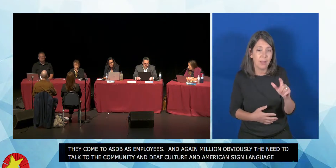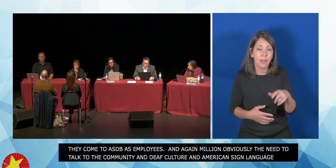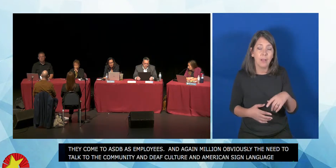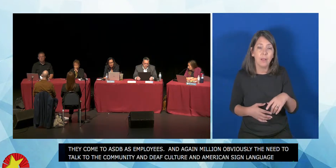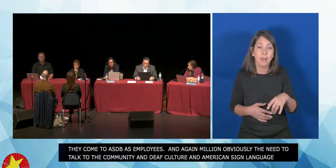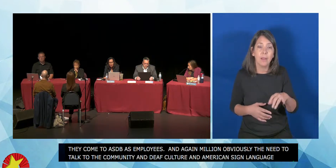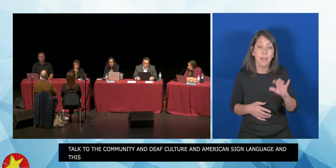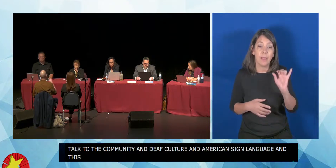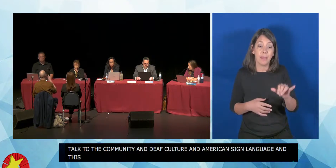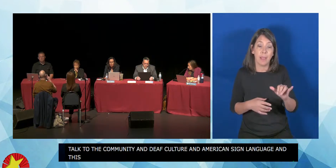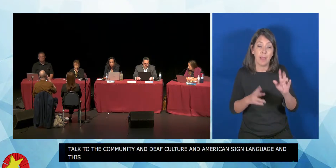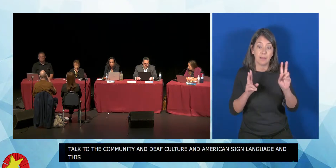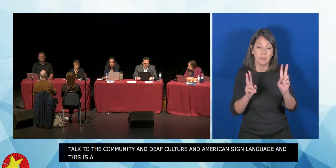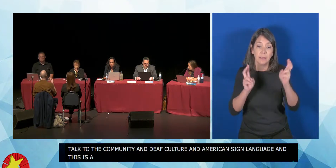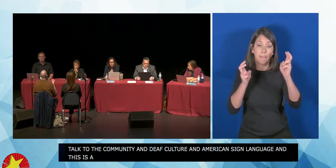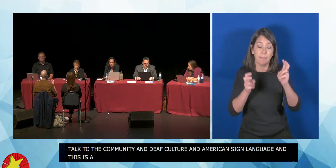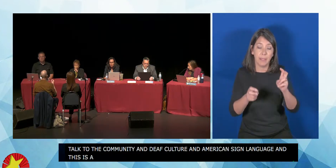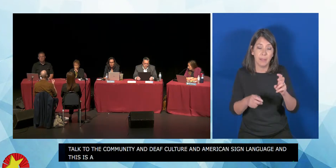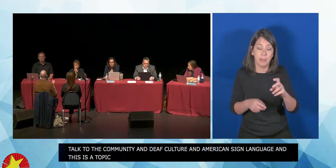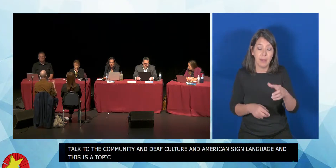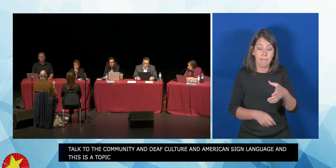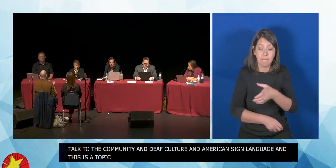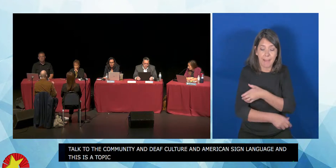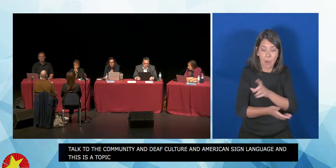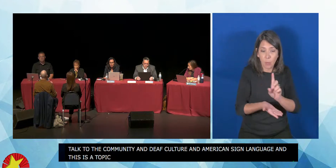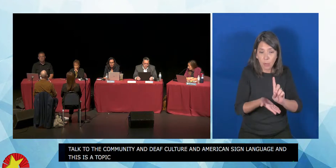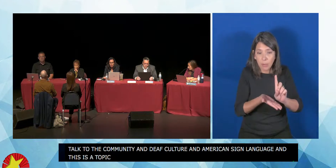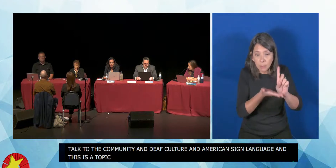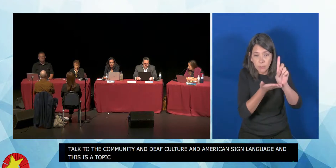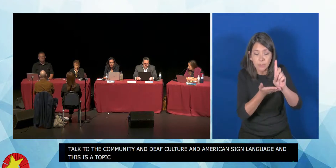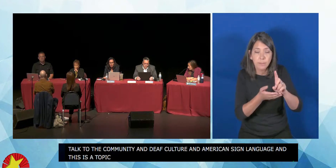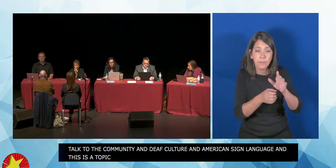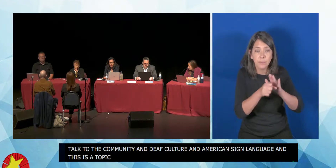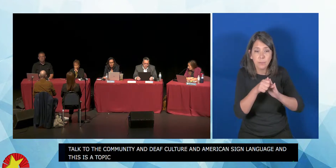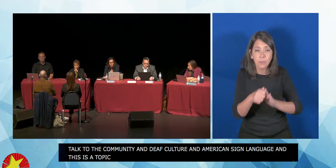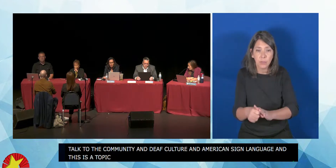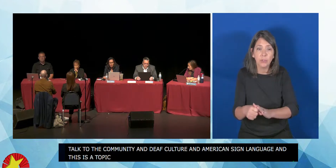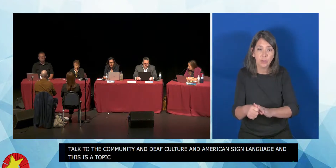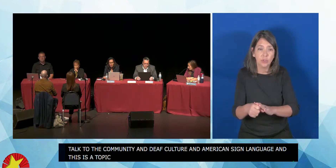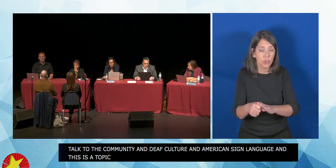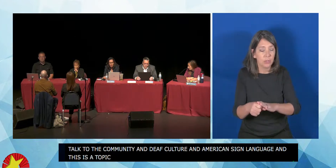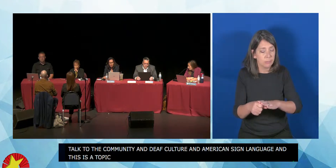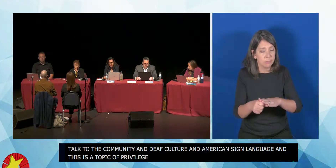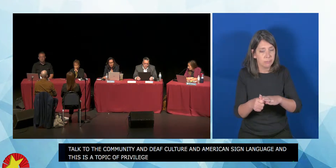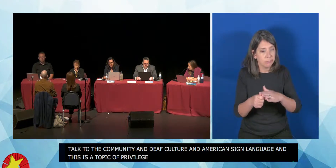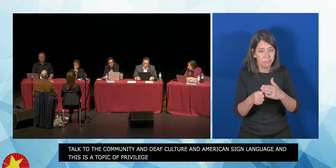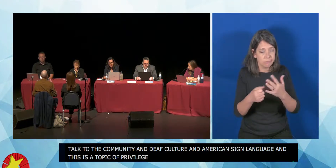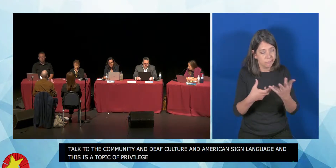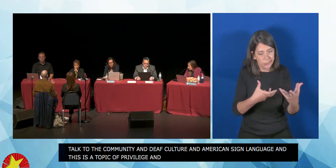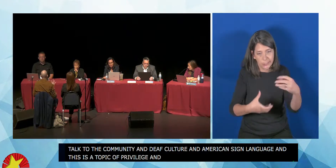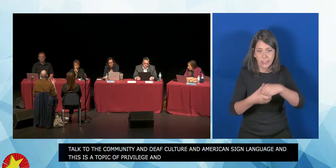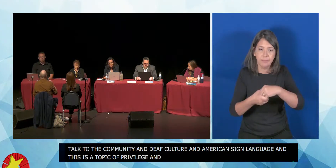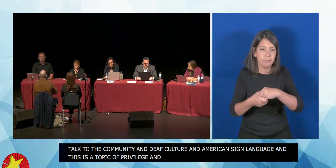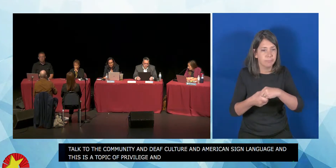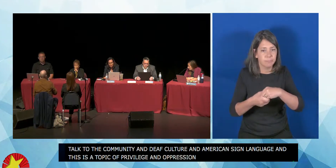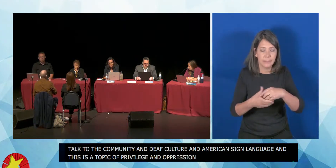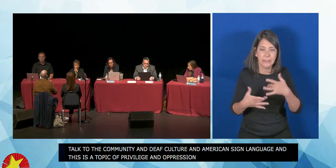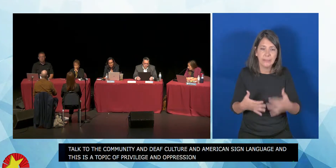power, privilege, and oppression are intermixed into those